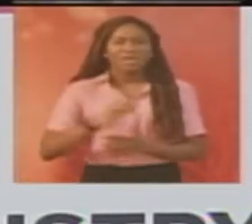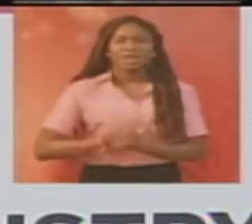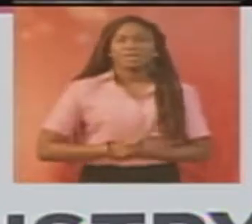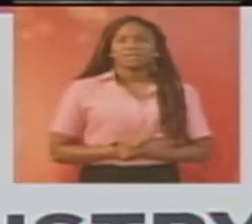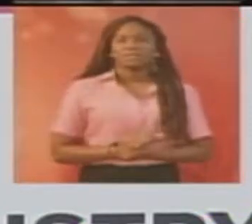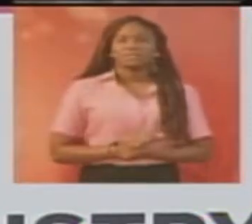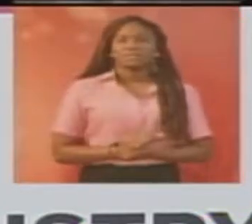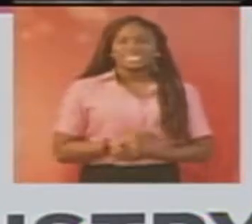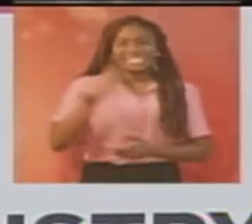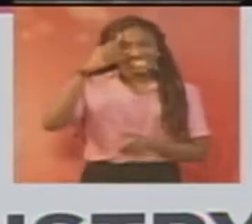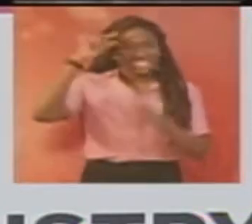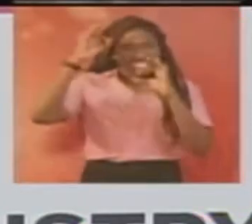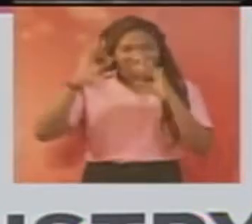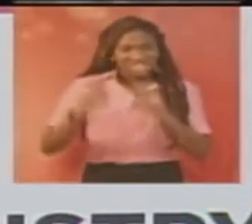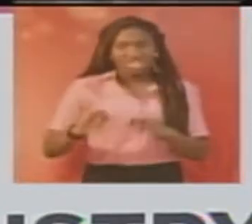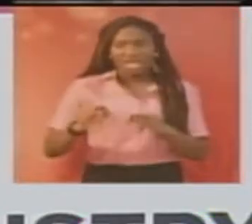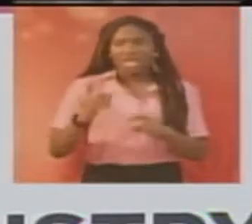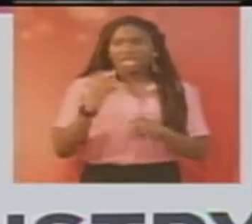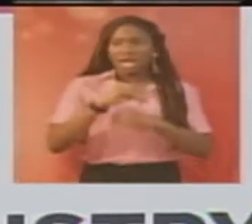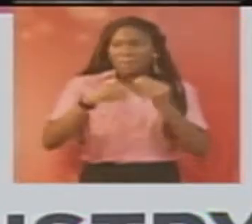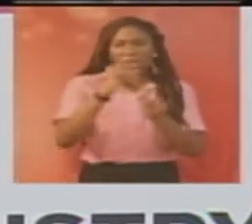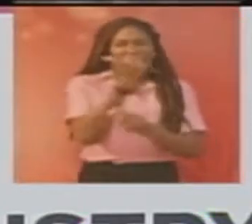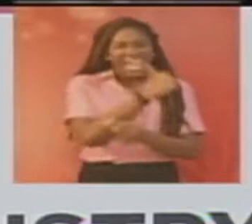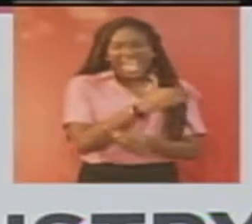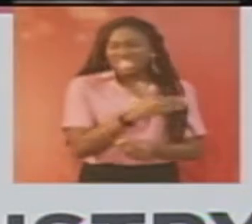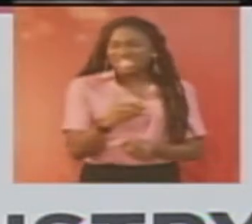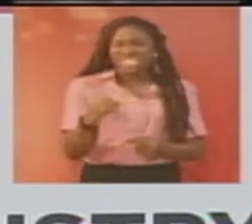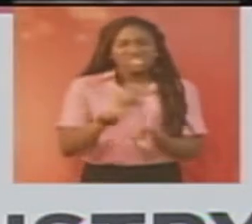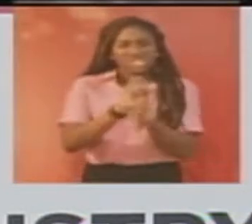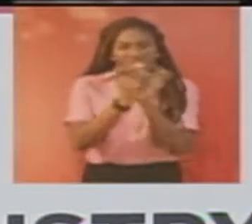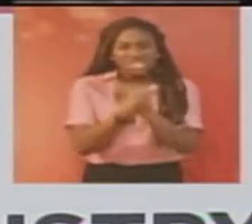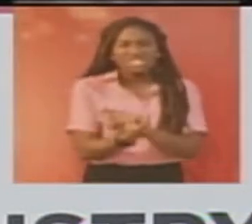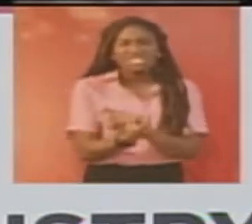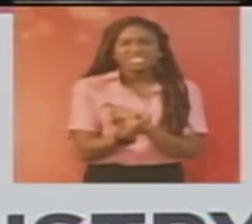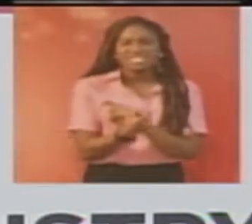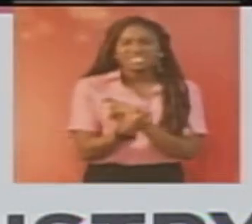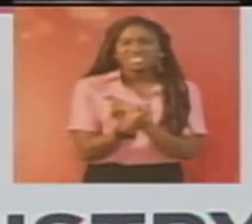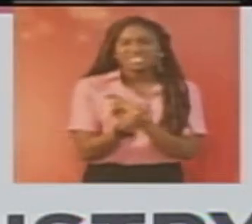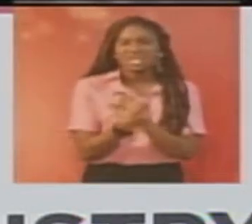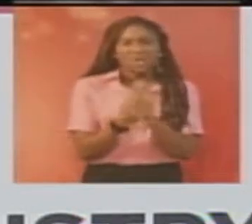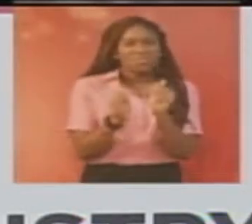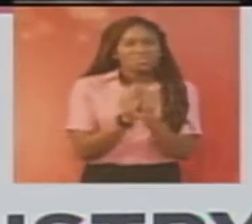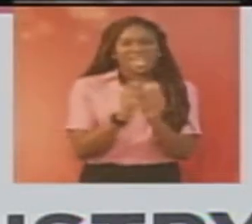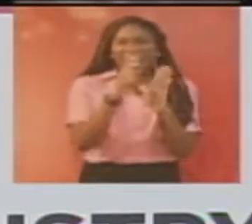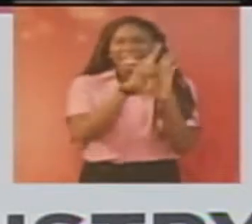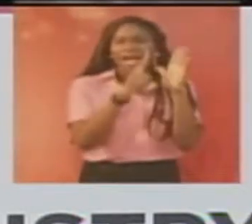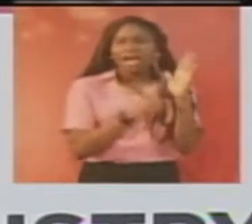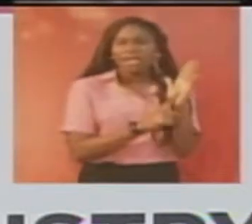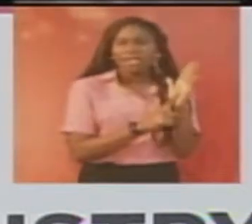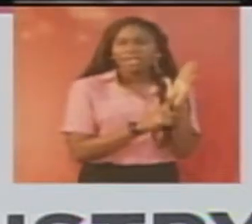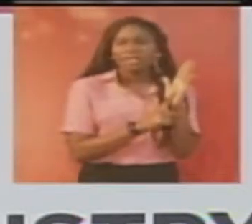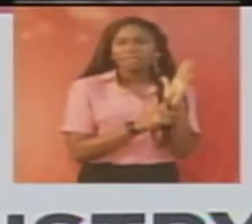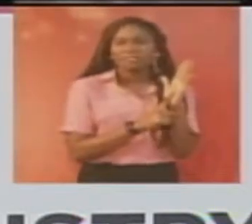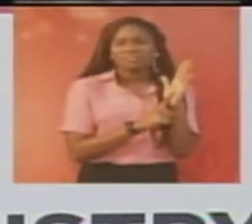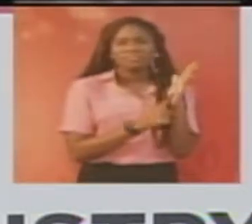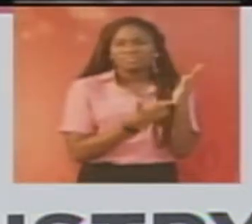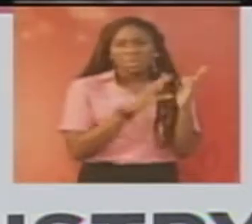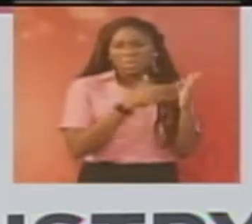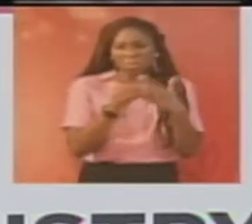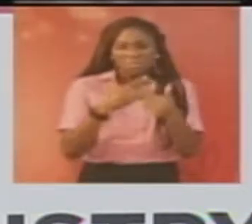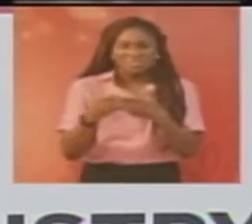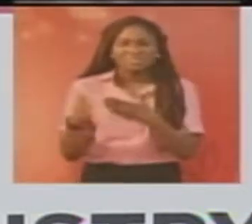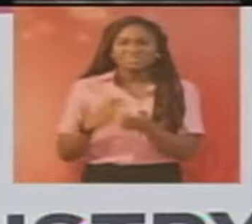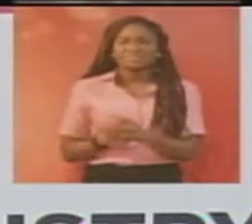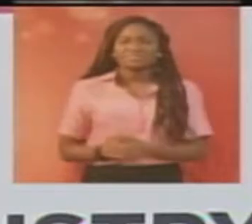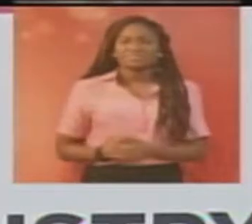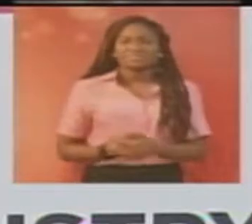the decisions on any changes with regard to legal capabilities, again,